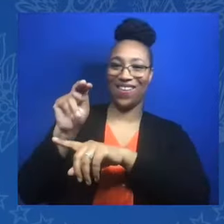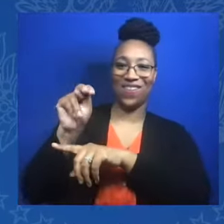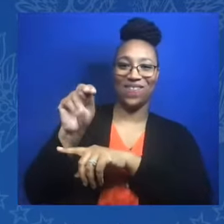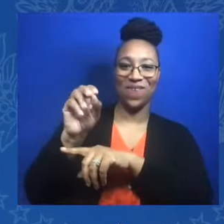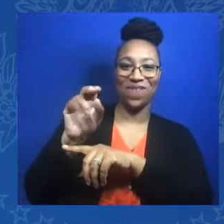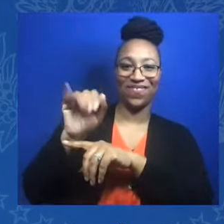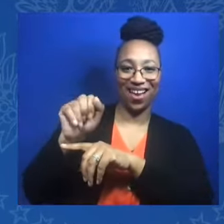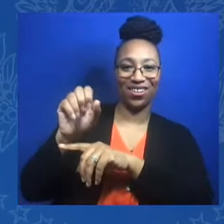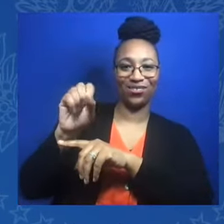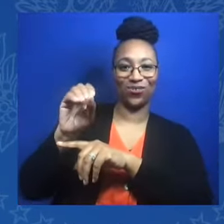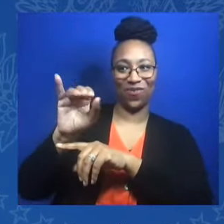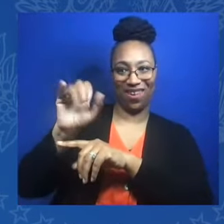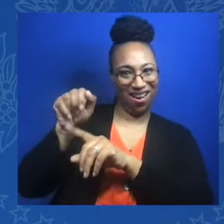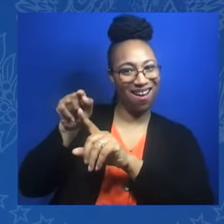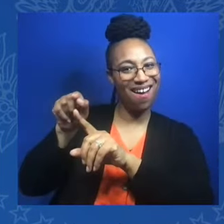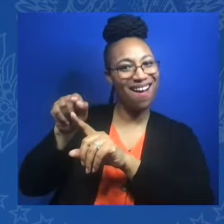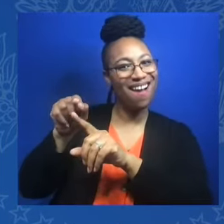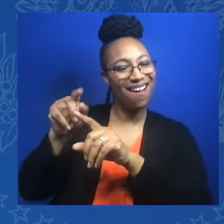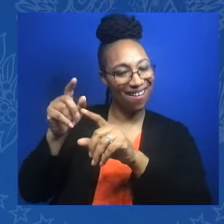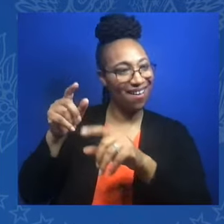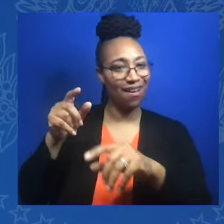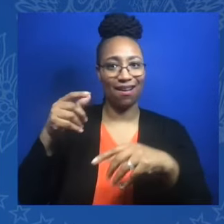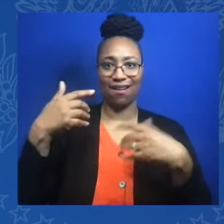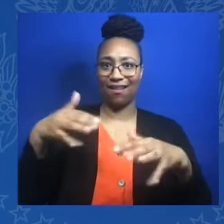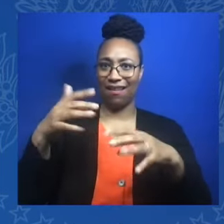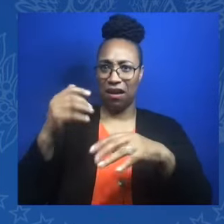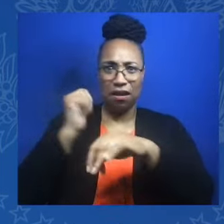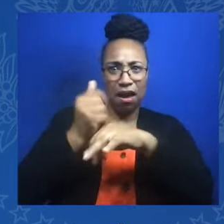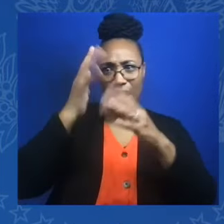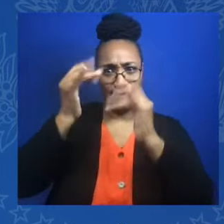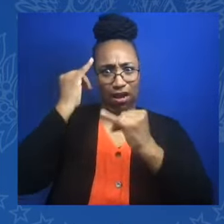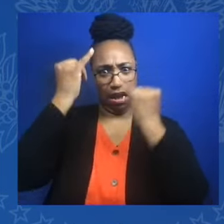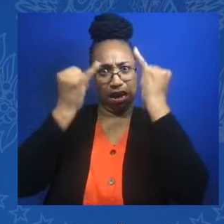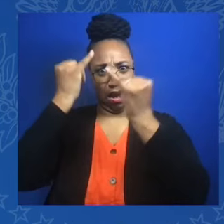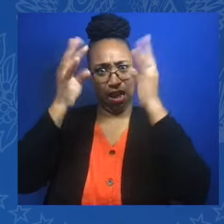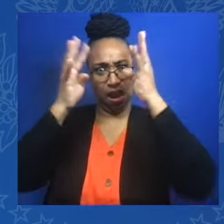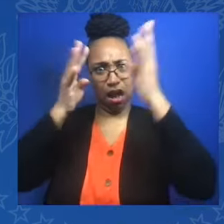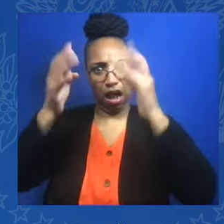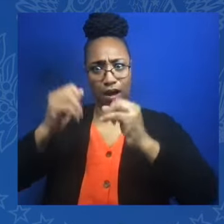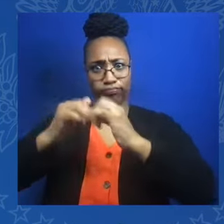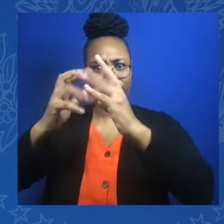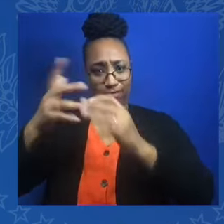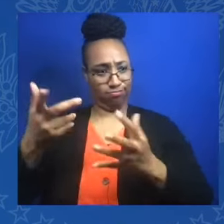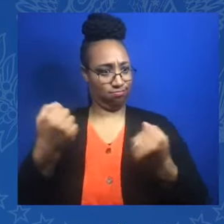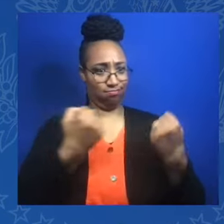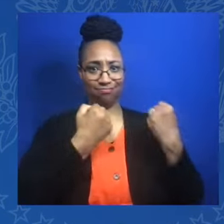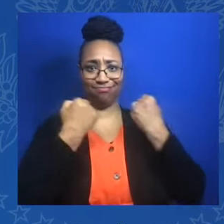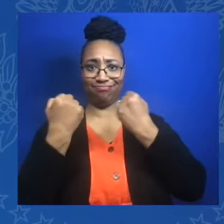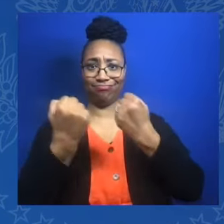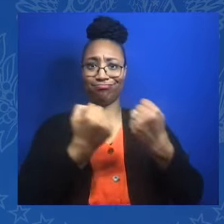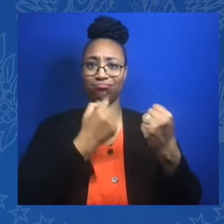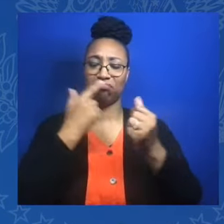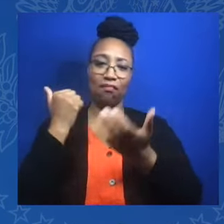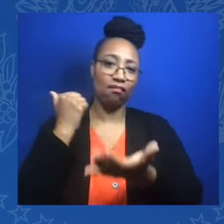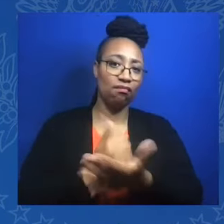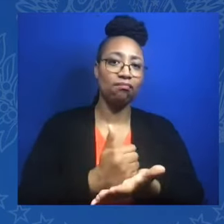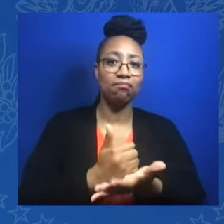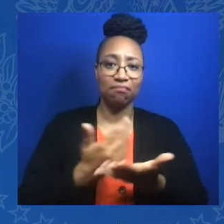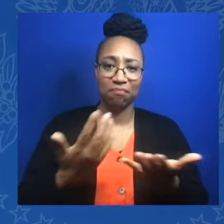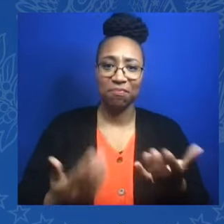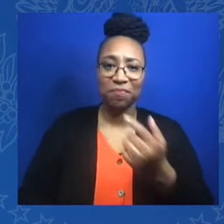Mr. President, in 1987, Ronald Reagan addressed this House in a final big push towards the